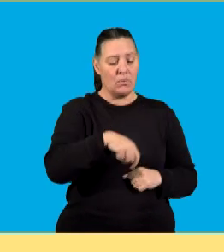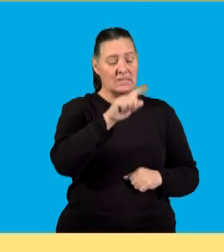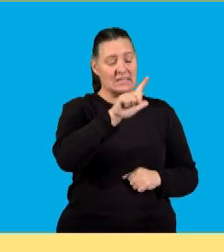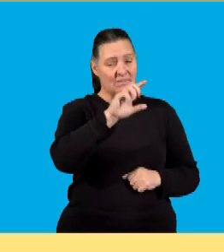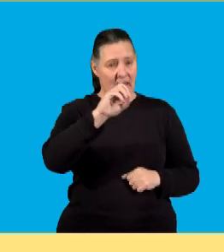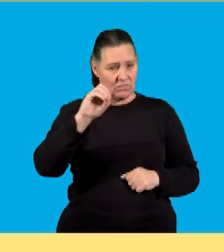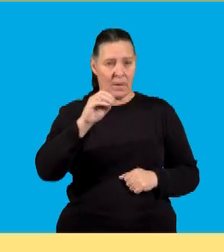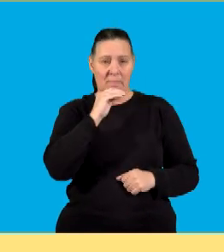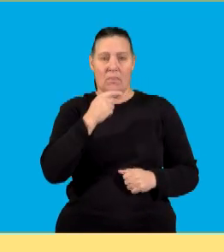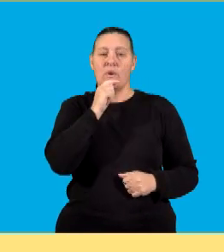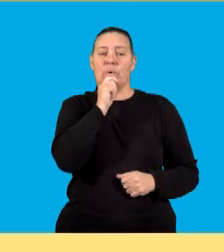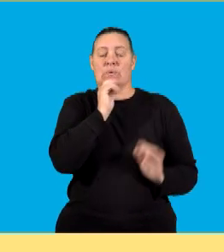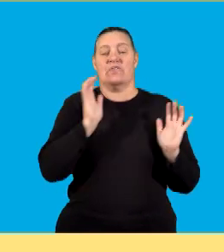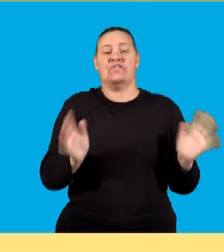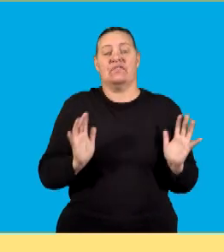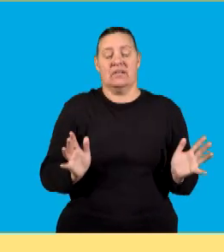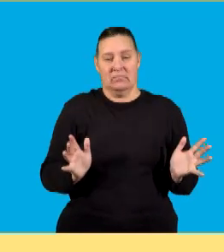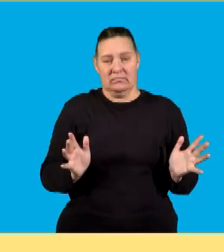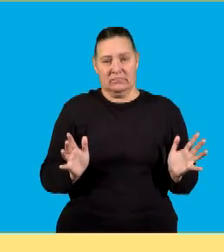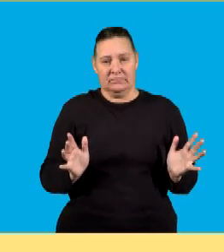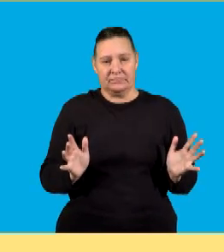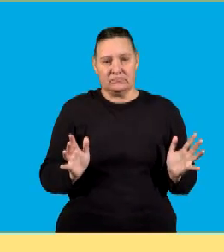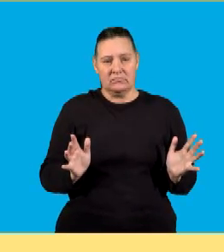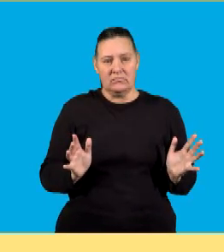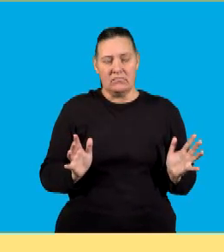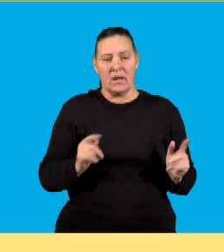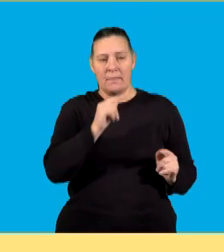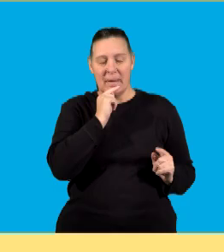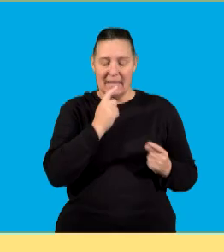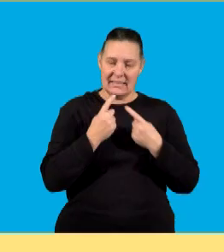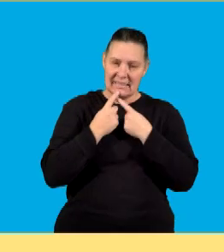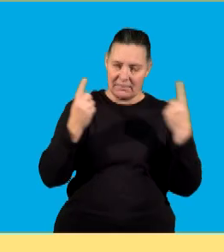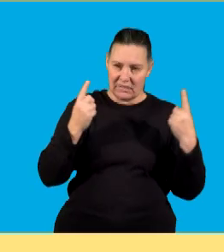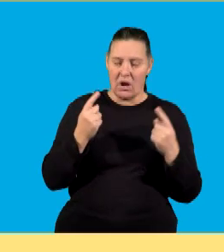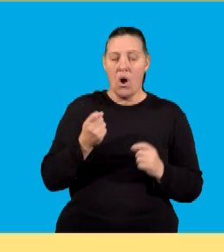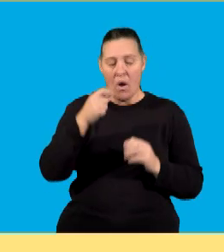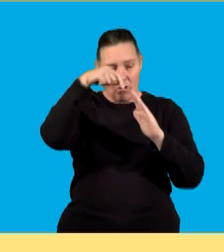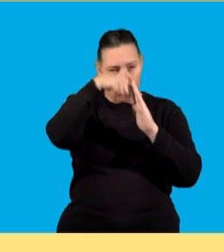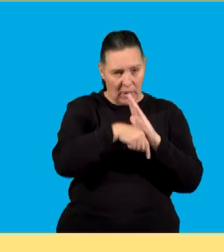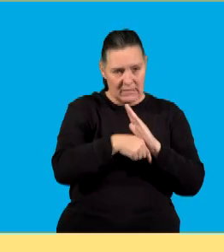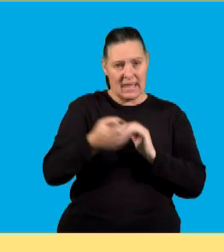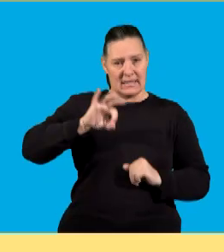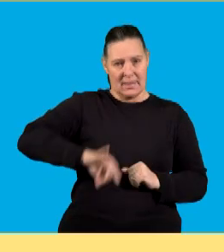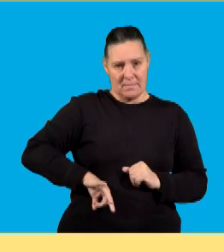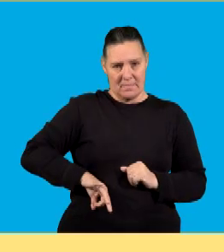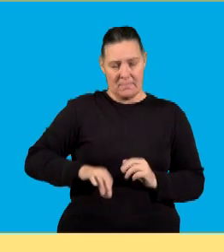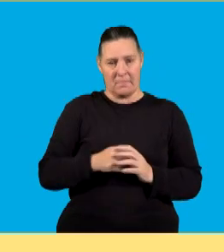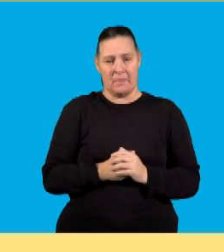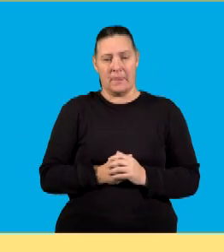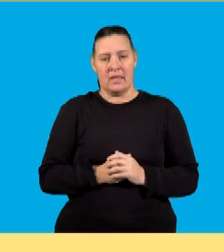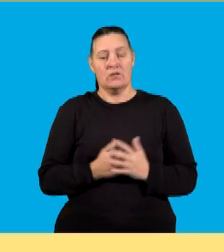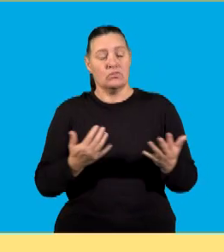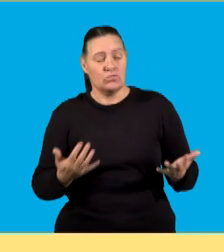is what was used. And what was used is recorded in the statement of comprehensive